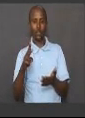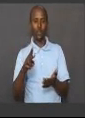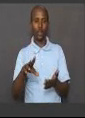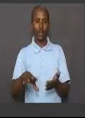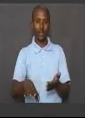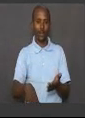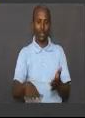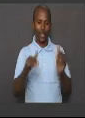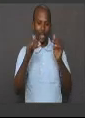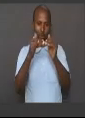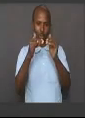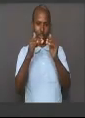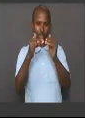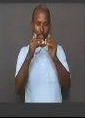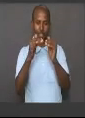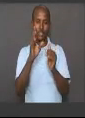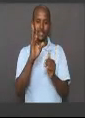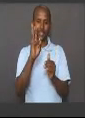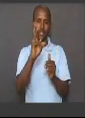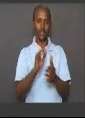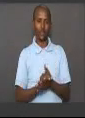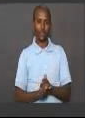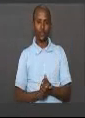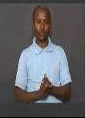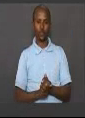1,200 equals 6.